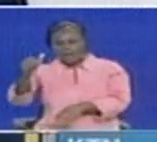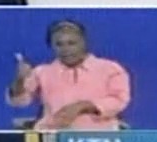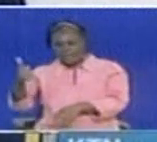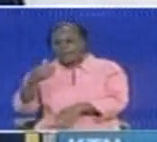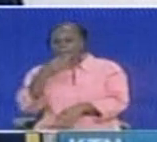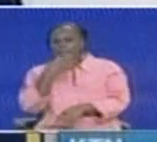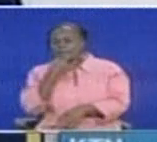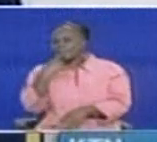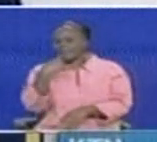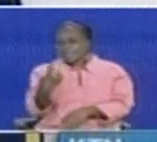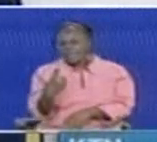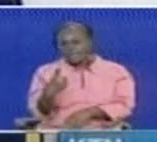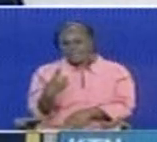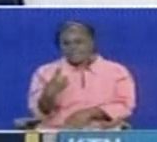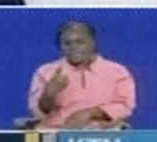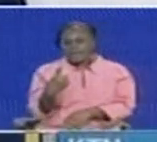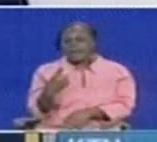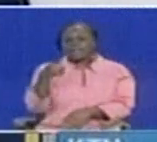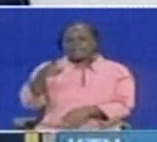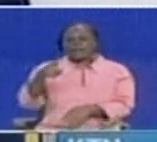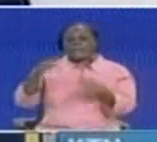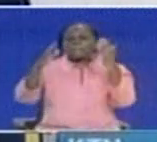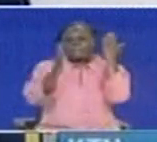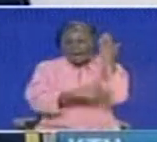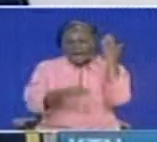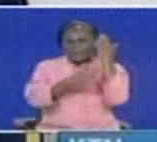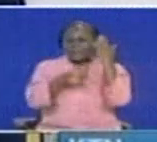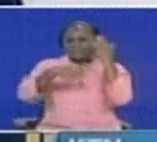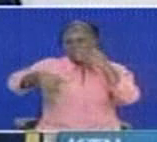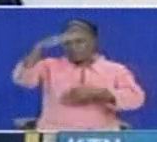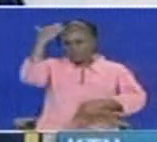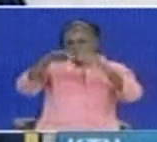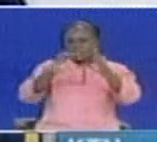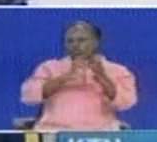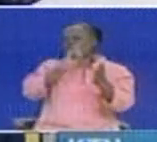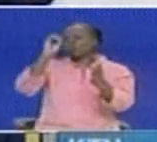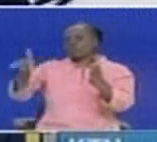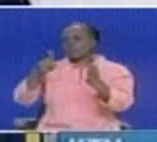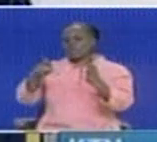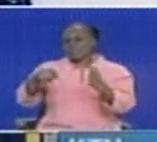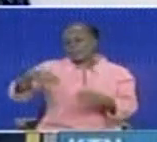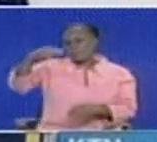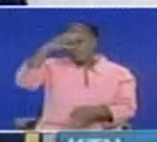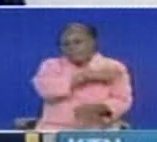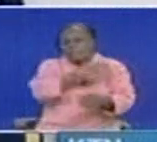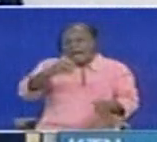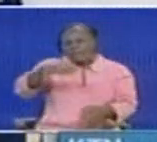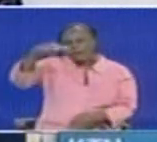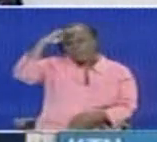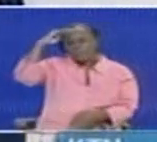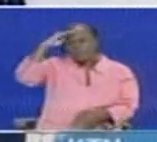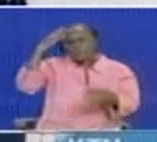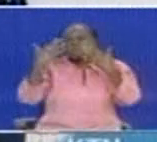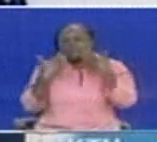Nkosinathi Butelezi says, it's bad. Waiguru has thrown professionalism out the window. She's drunk with power.